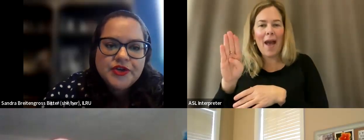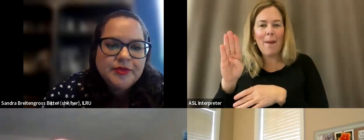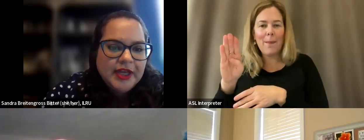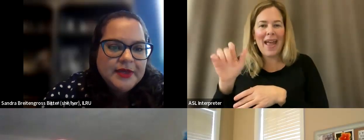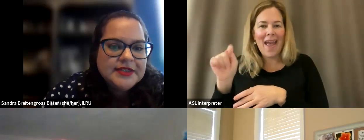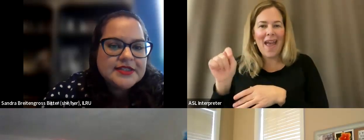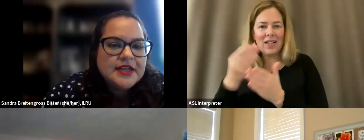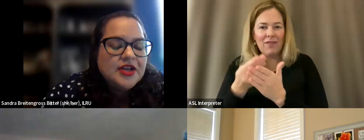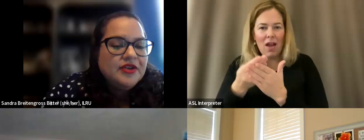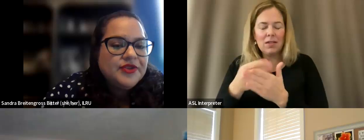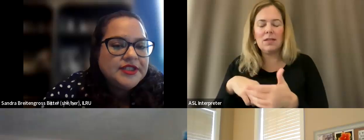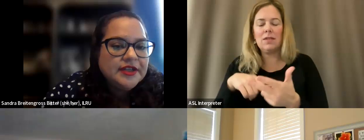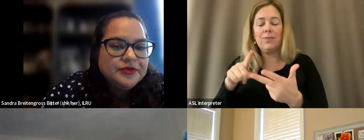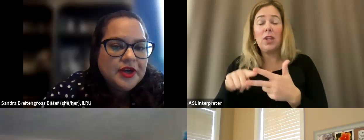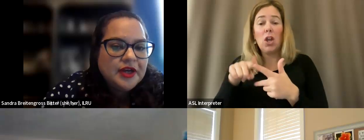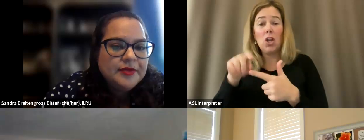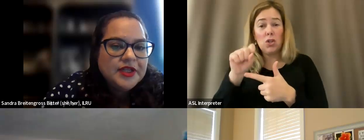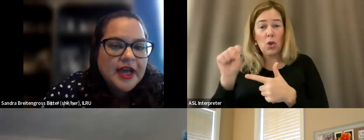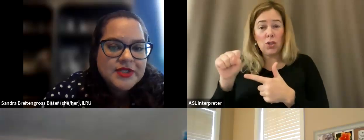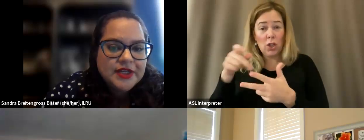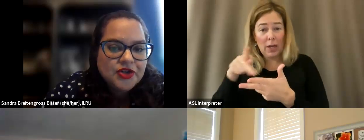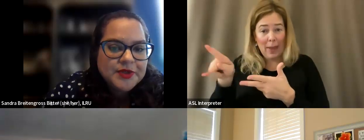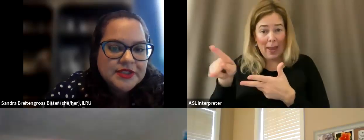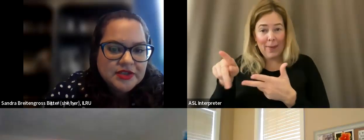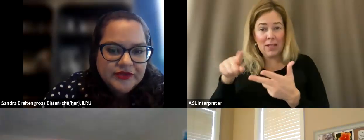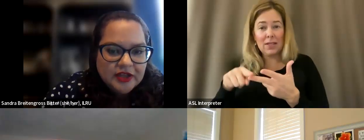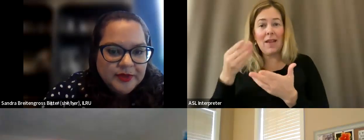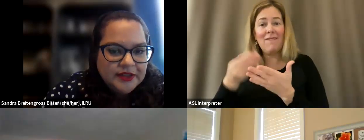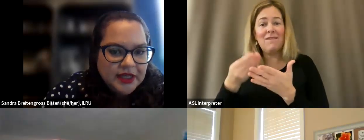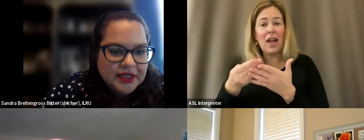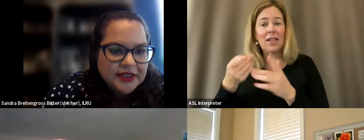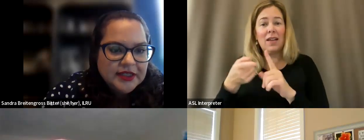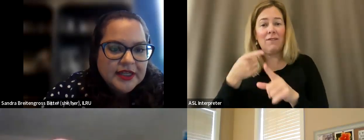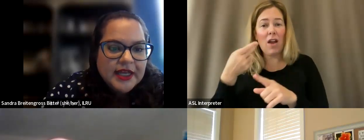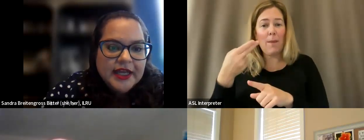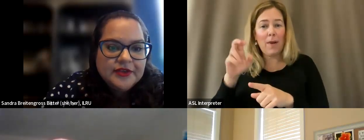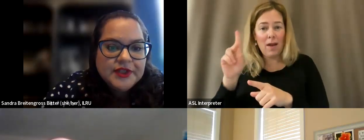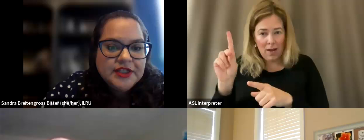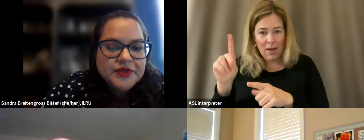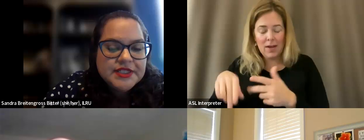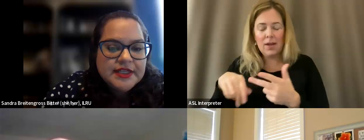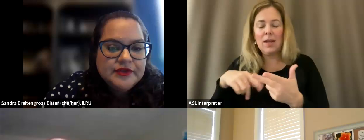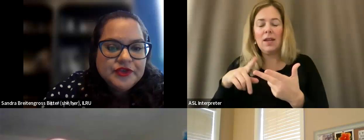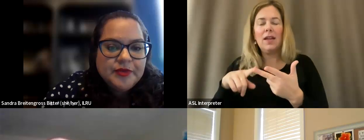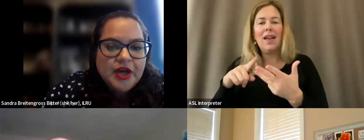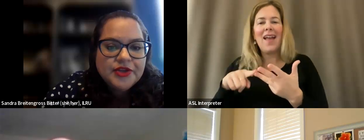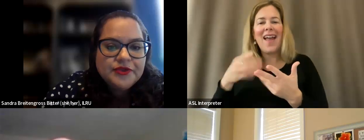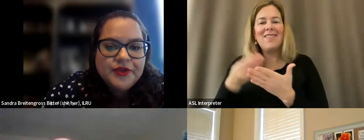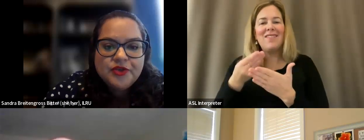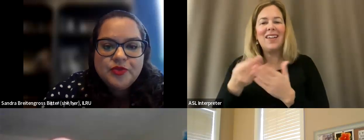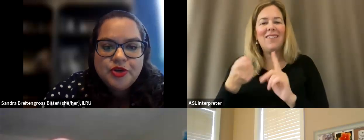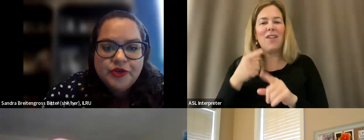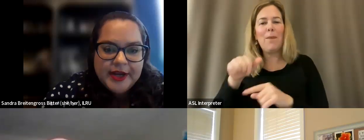Social Security payments, funding from Housing and Urban Development, HUD, and funding received from